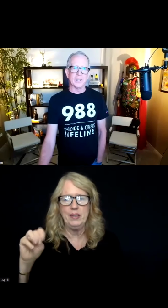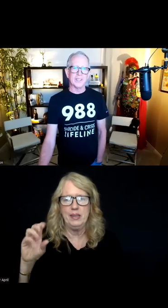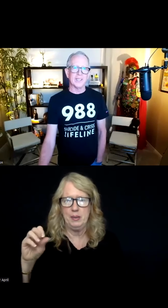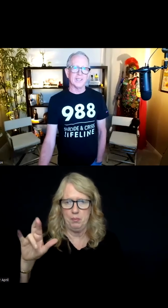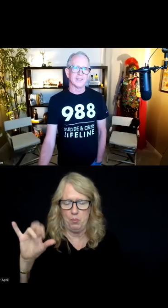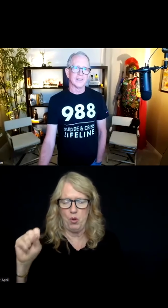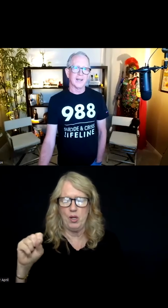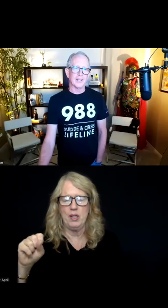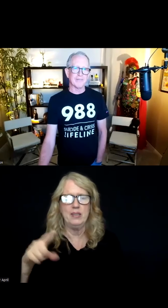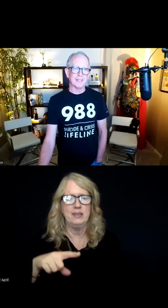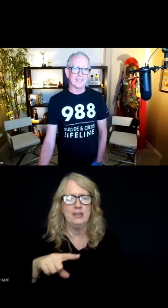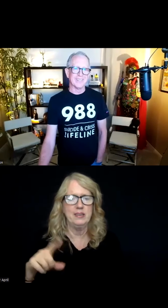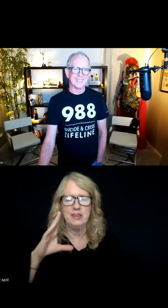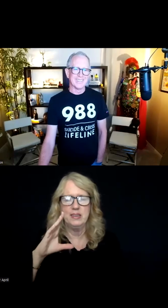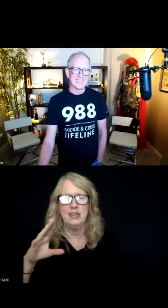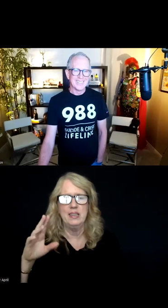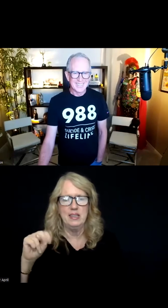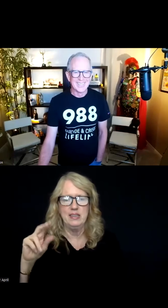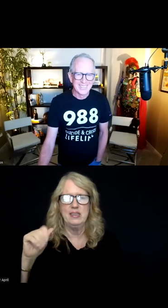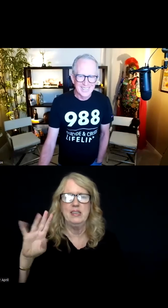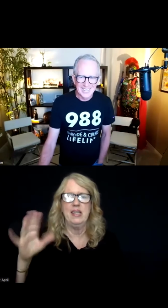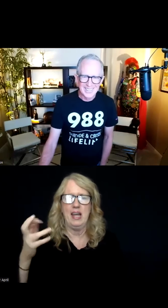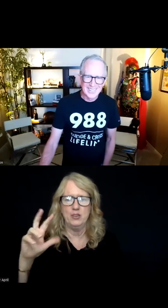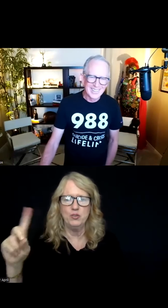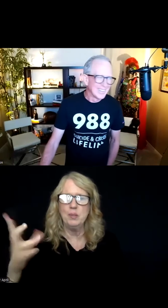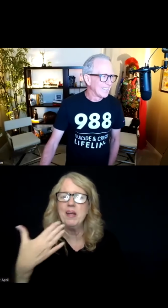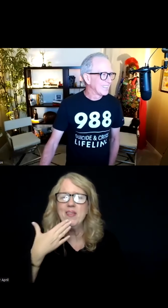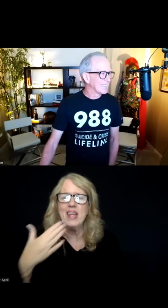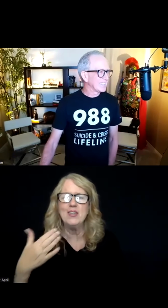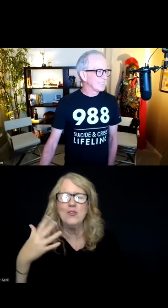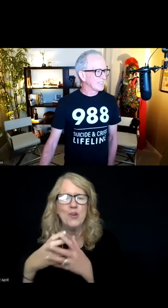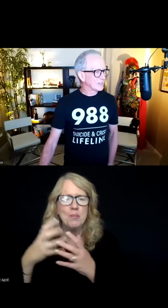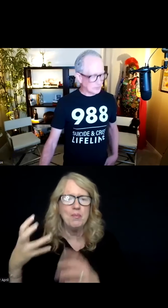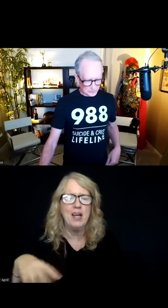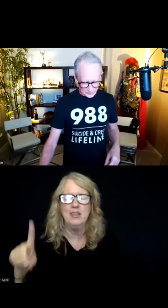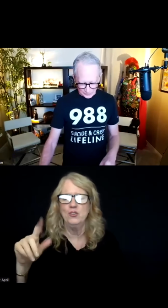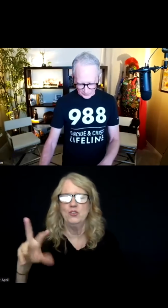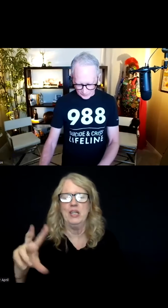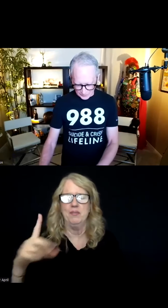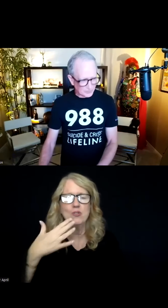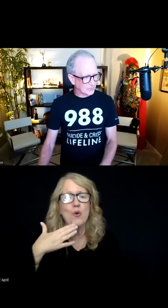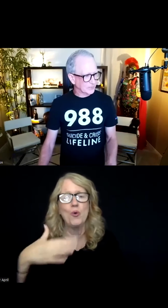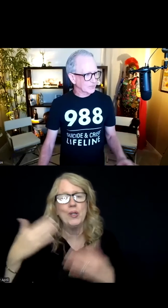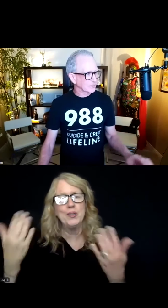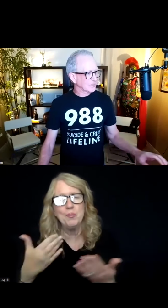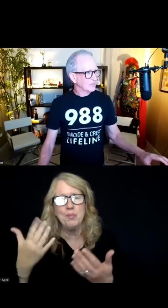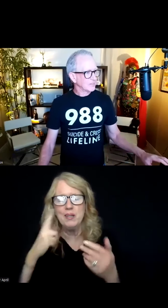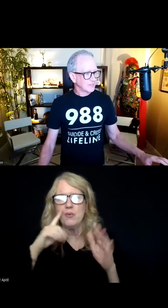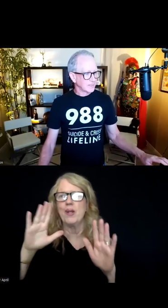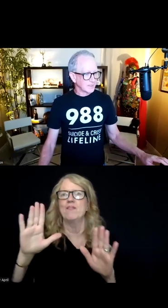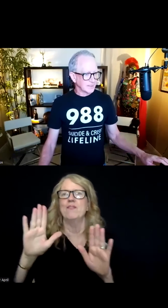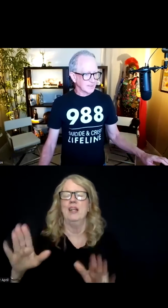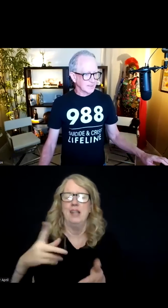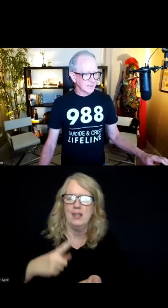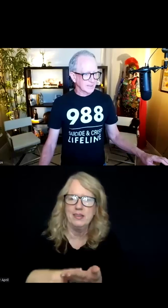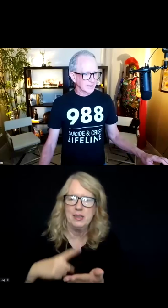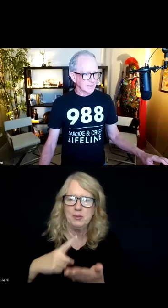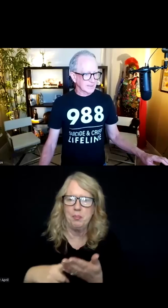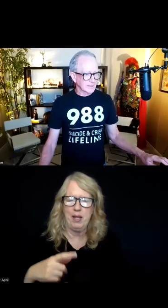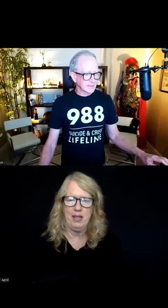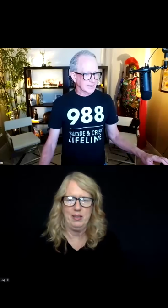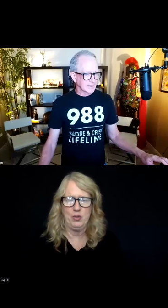update. Wendy, how are you feeling? Right. Thank you very much, David. So good to be here, and what a fantastic debate. I am going to